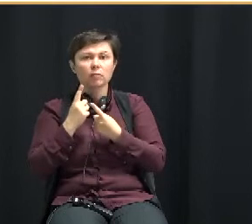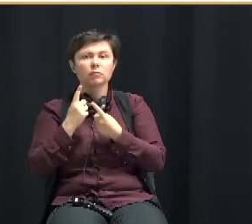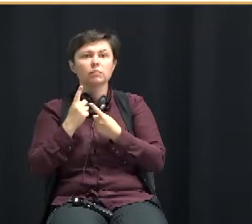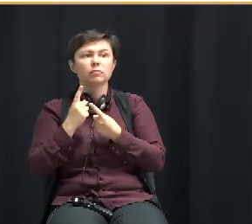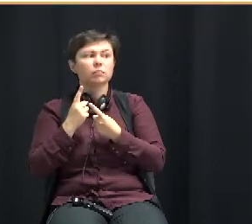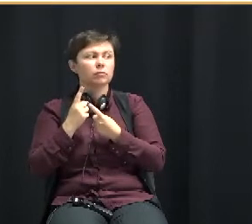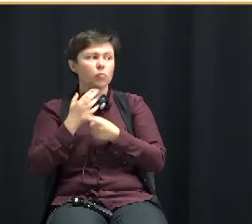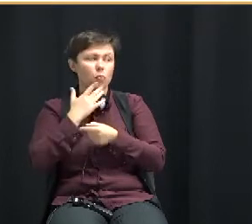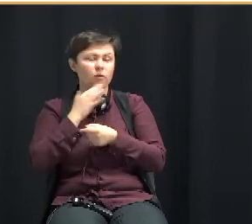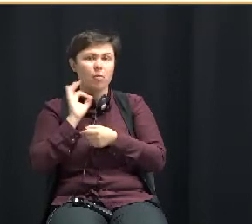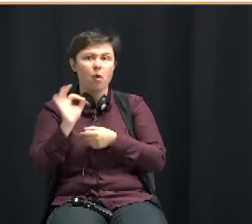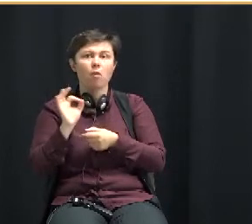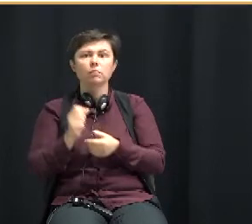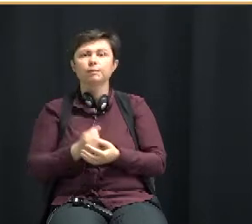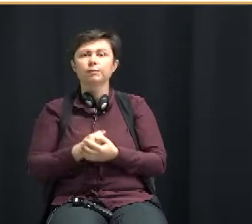case,